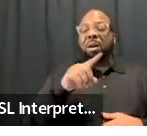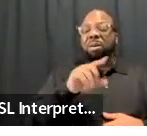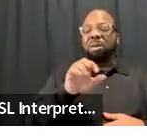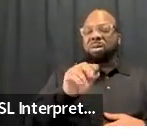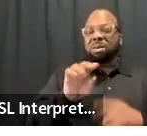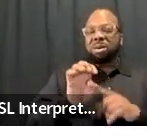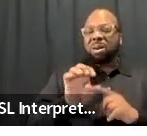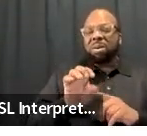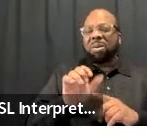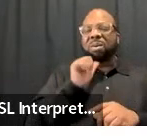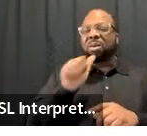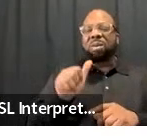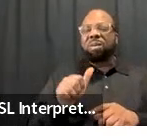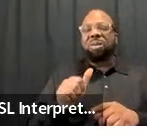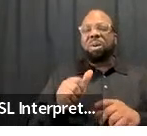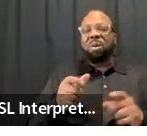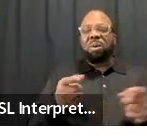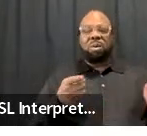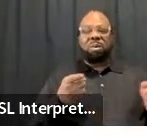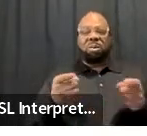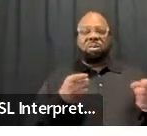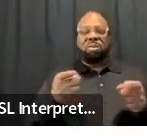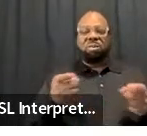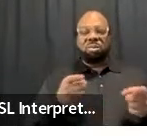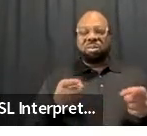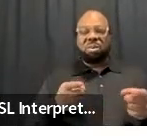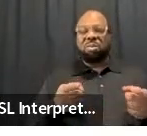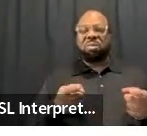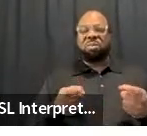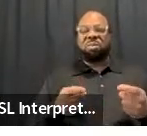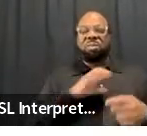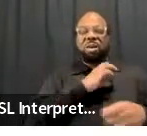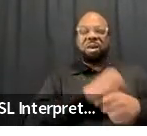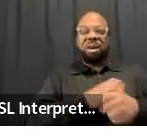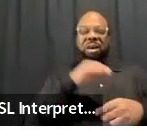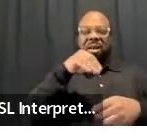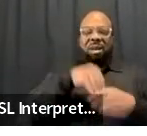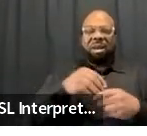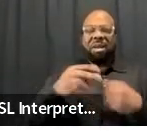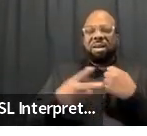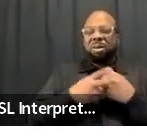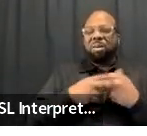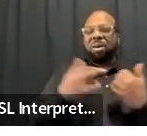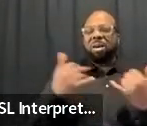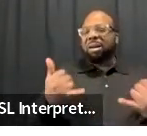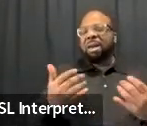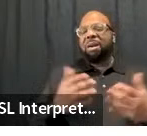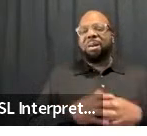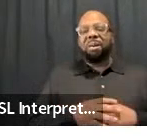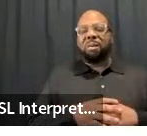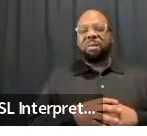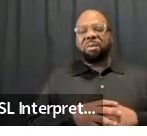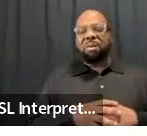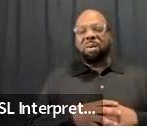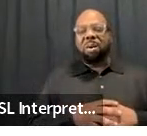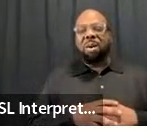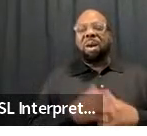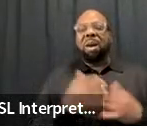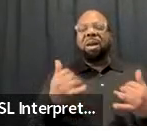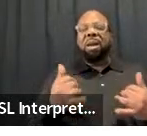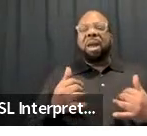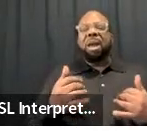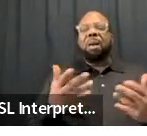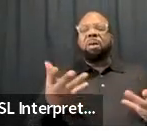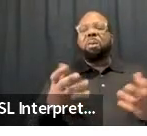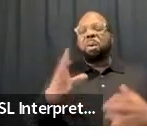currently regulate energy storage specifically. We're borrowing an old electric utility substation use allowance to create clear rules that